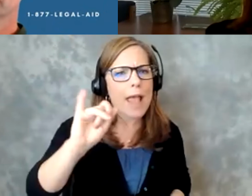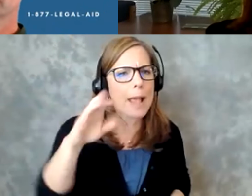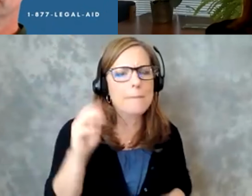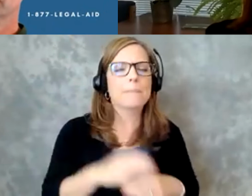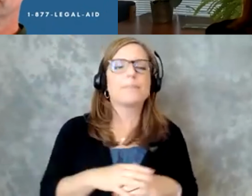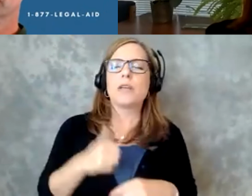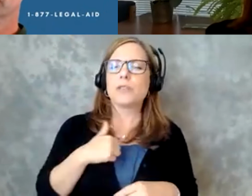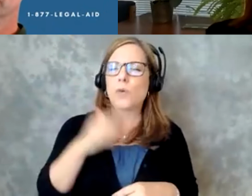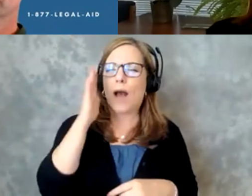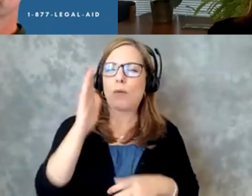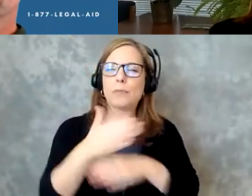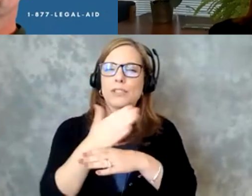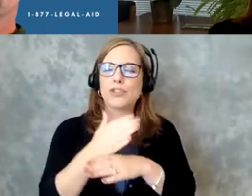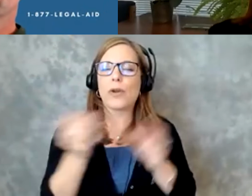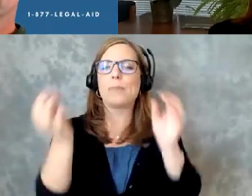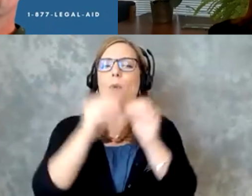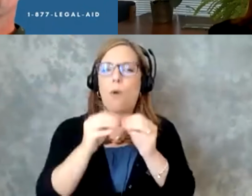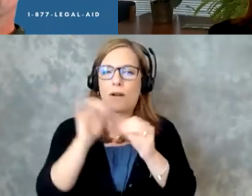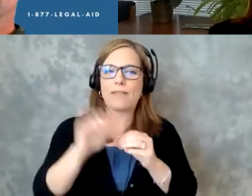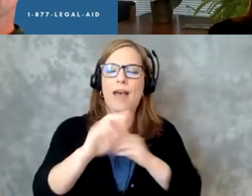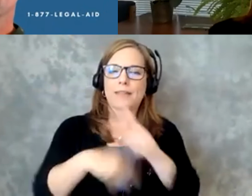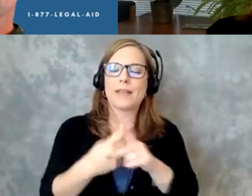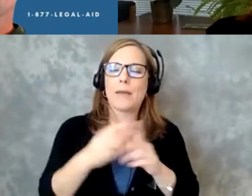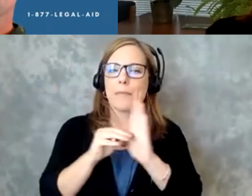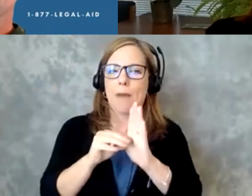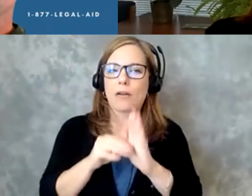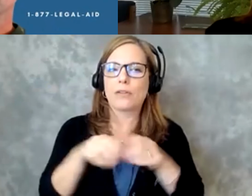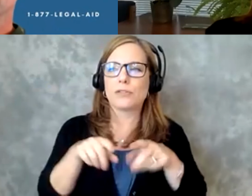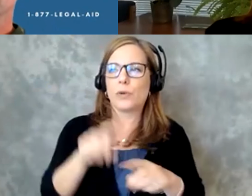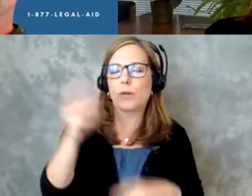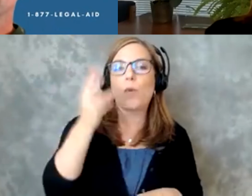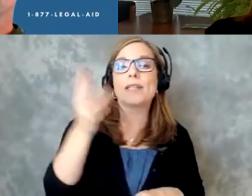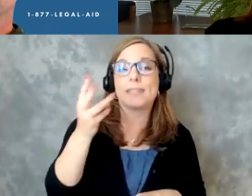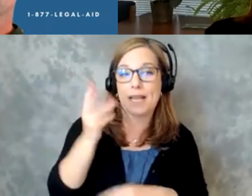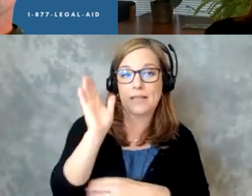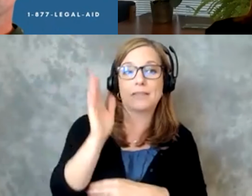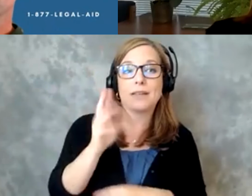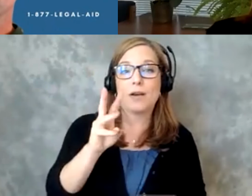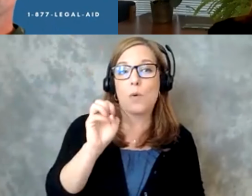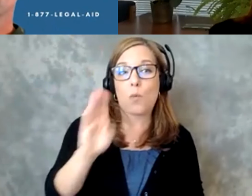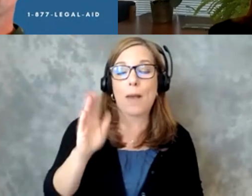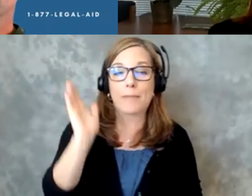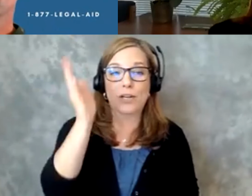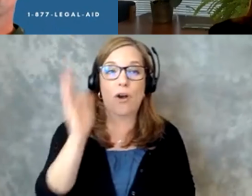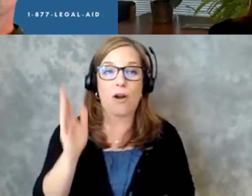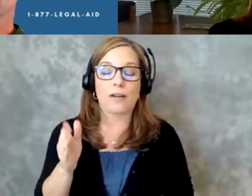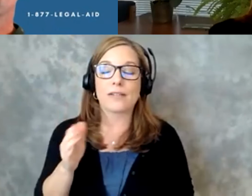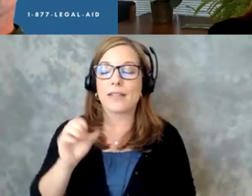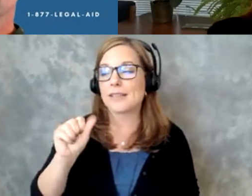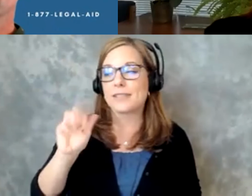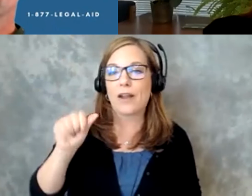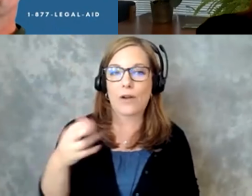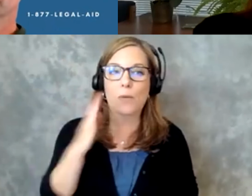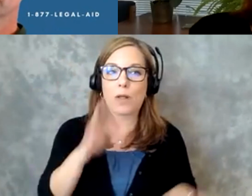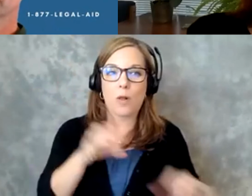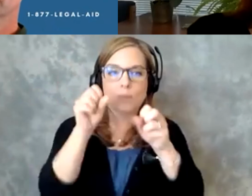sharing more of that type of model in Wednesday's webinar that Sarah will be hosting. But I think one